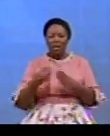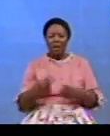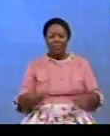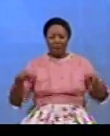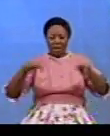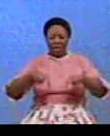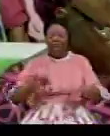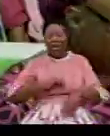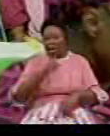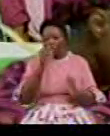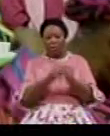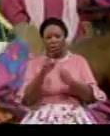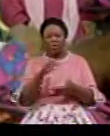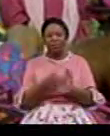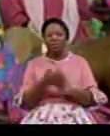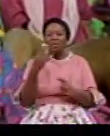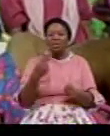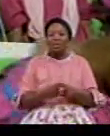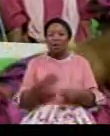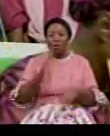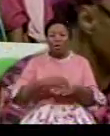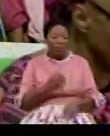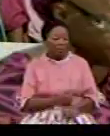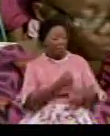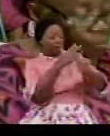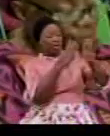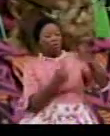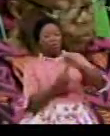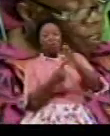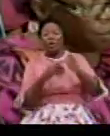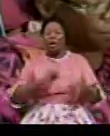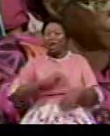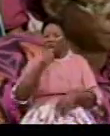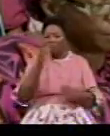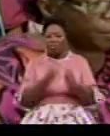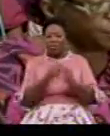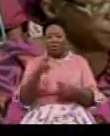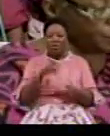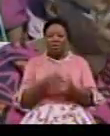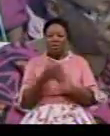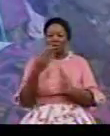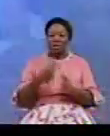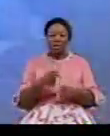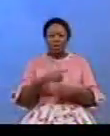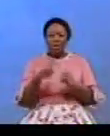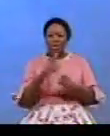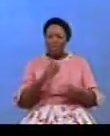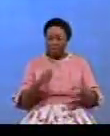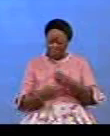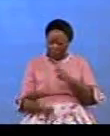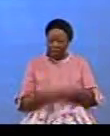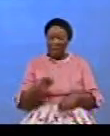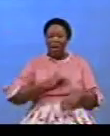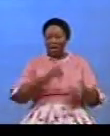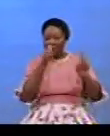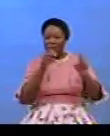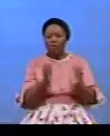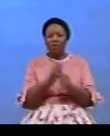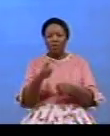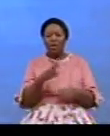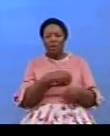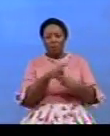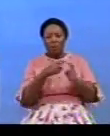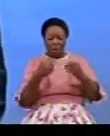they shall be as white as snow. And though they be red like crimson,